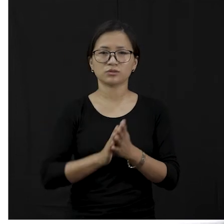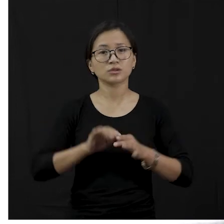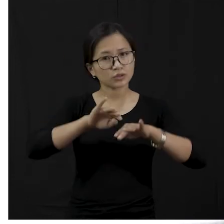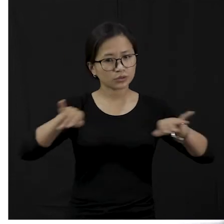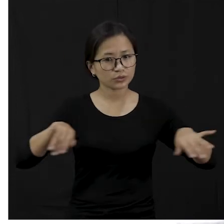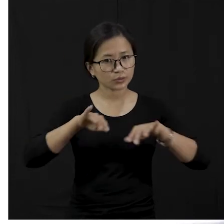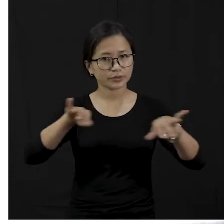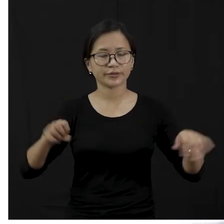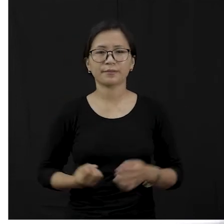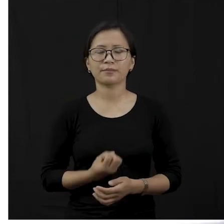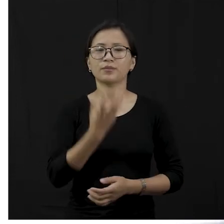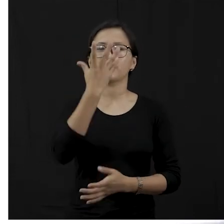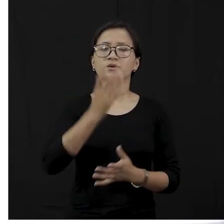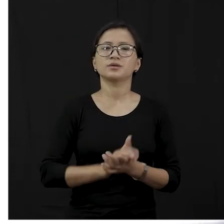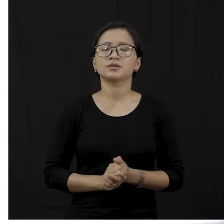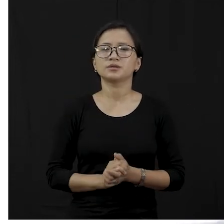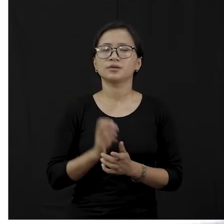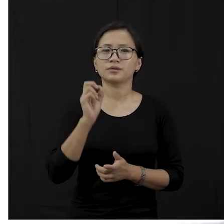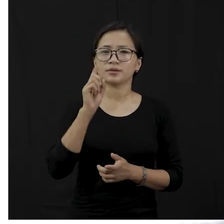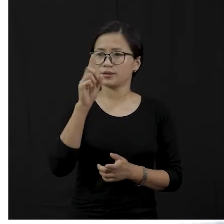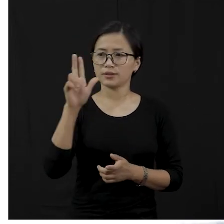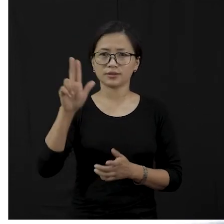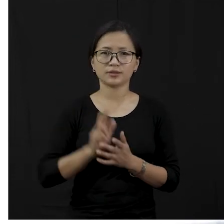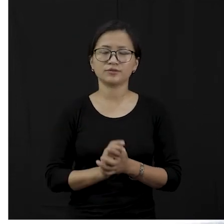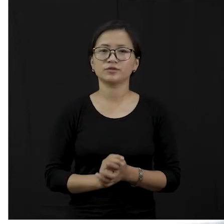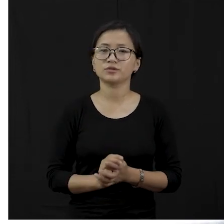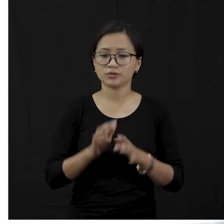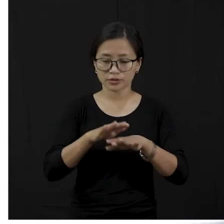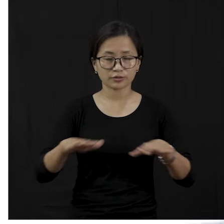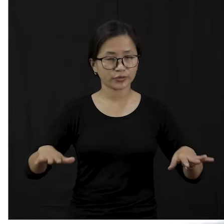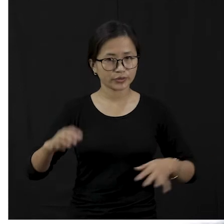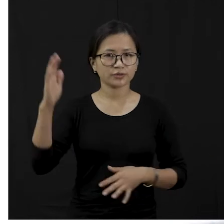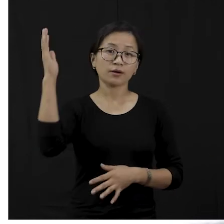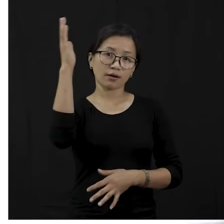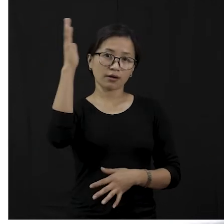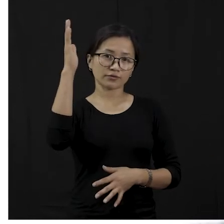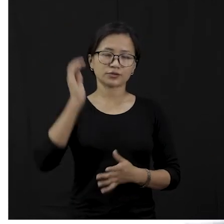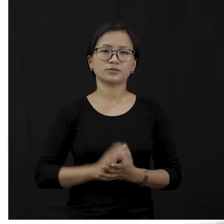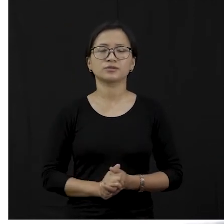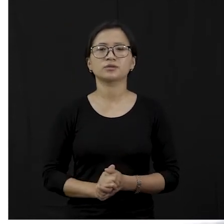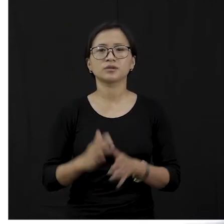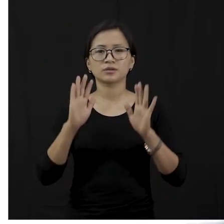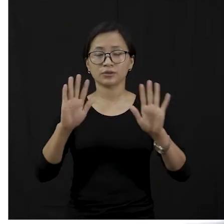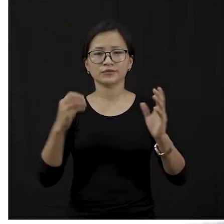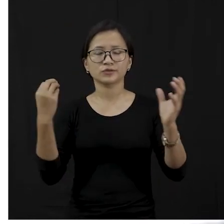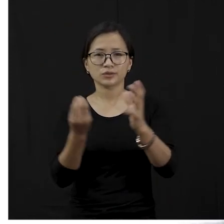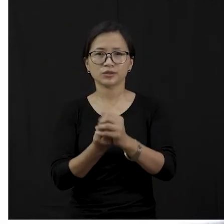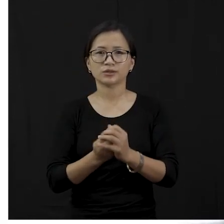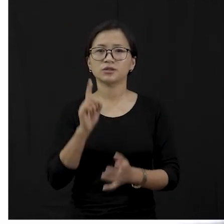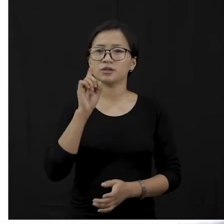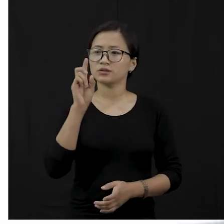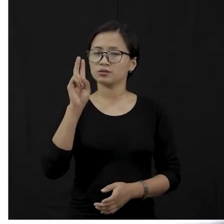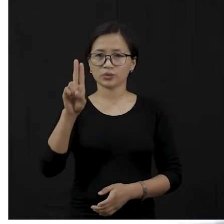the morning and 18 children in the afternoon. Okay. Then we have to add